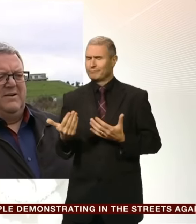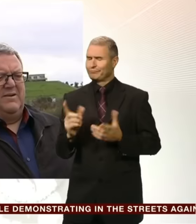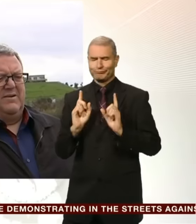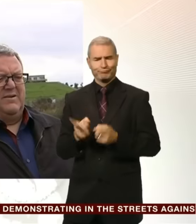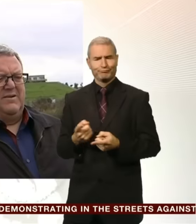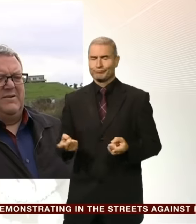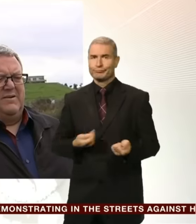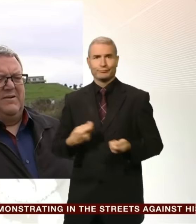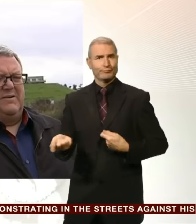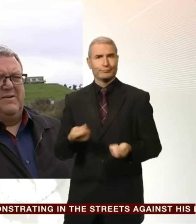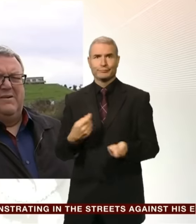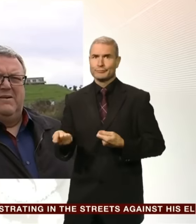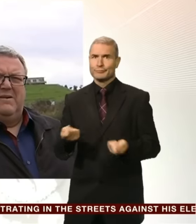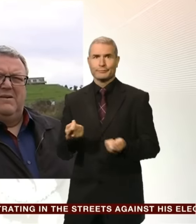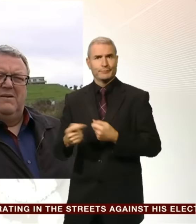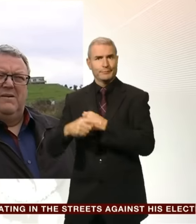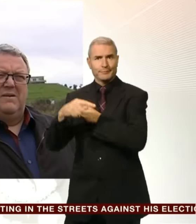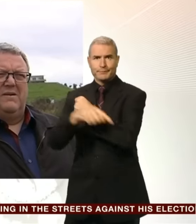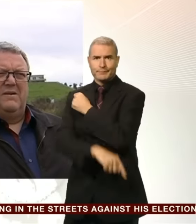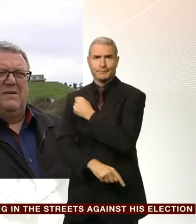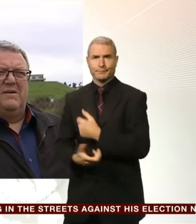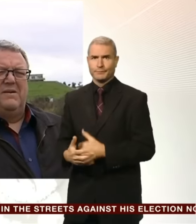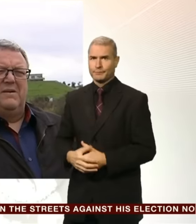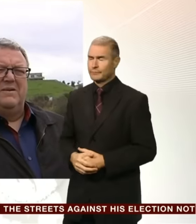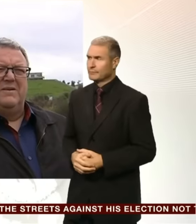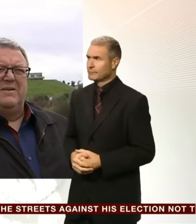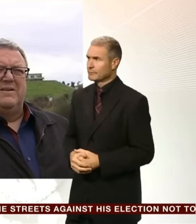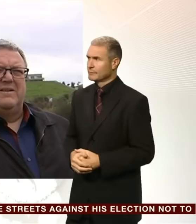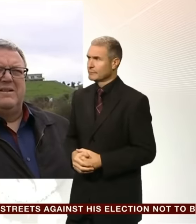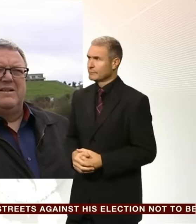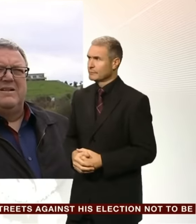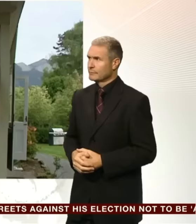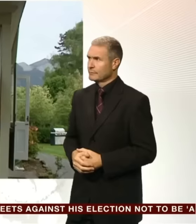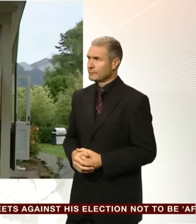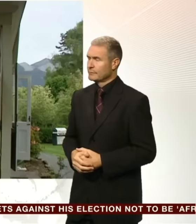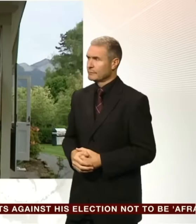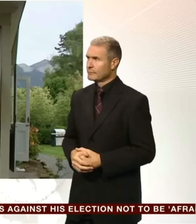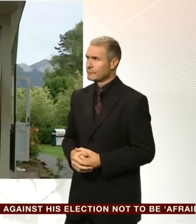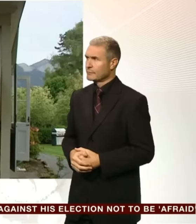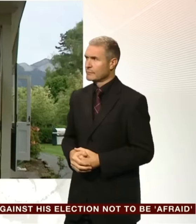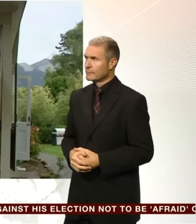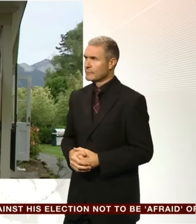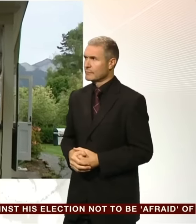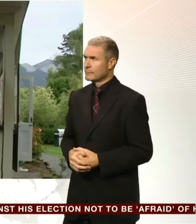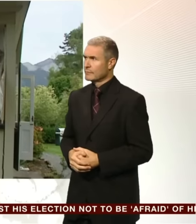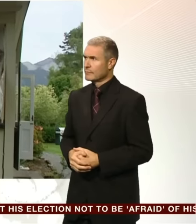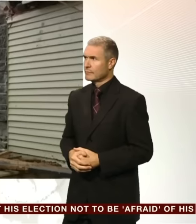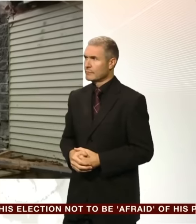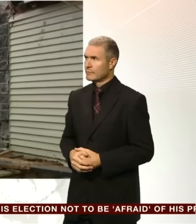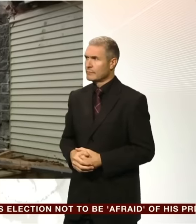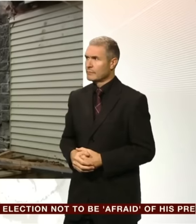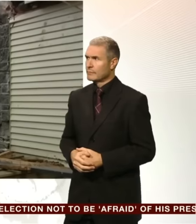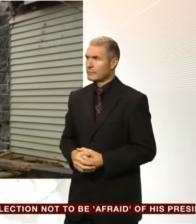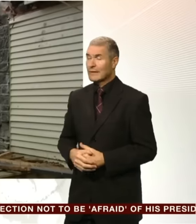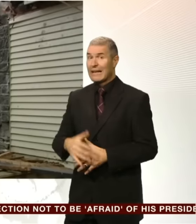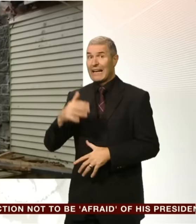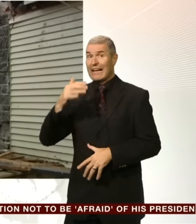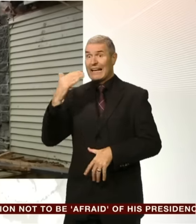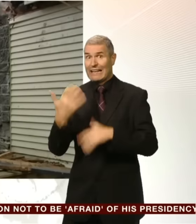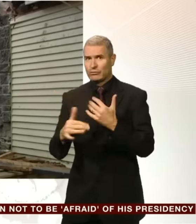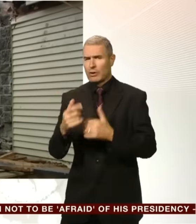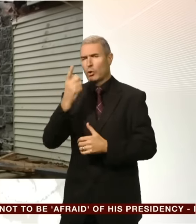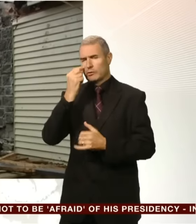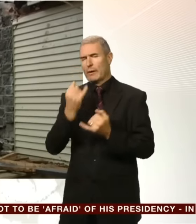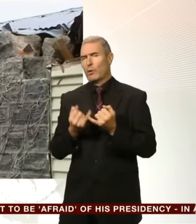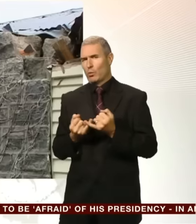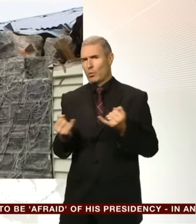custom, you know, because again, there's no access point in and out. It's believed the injury toll could have been much